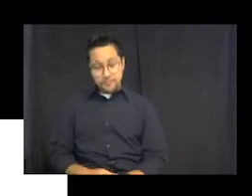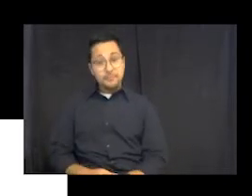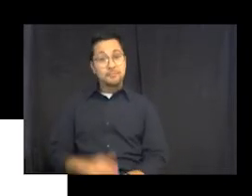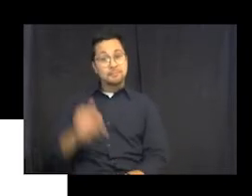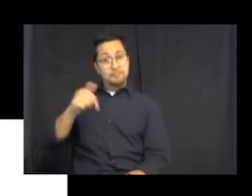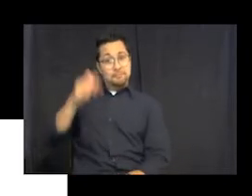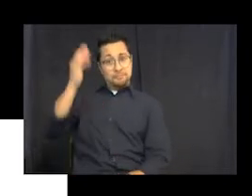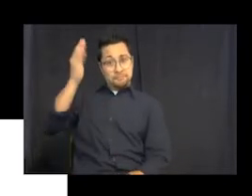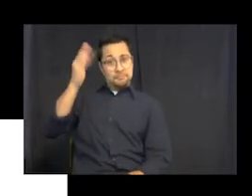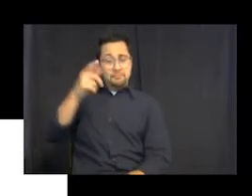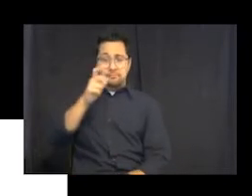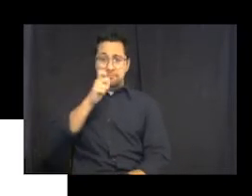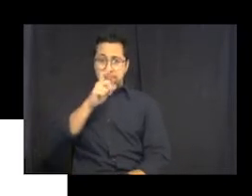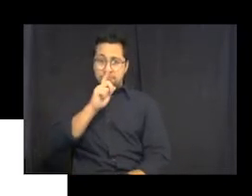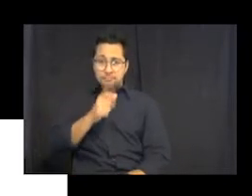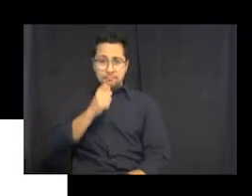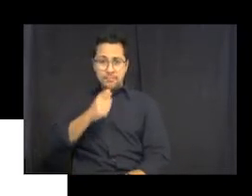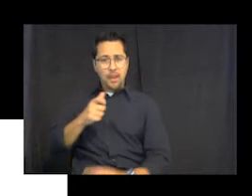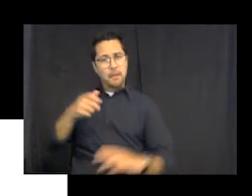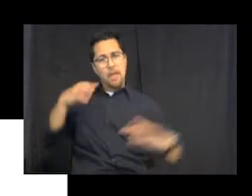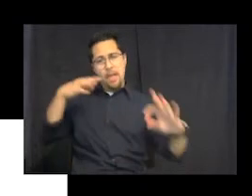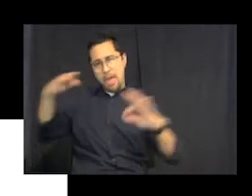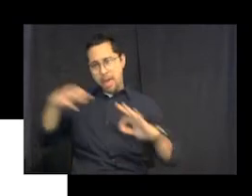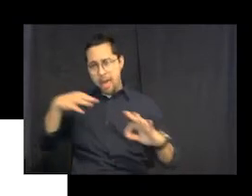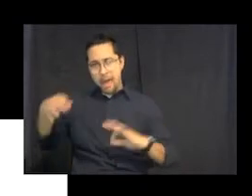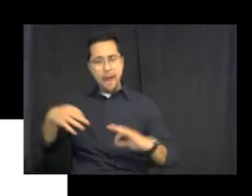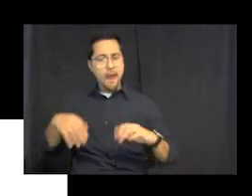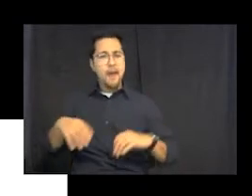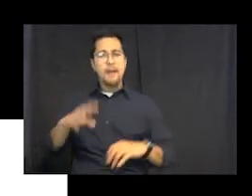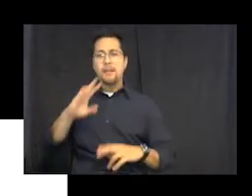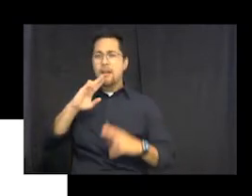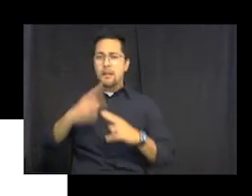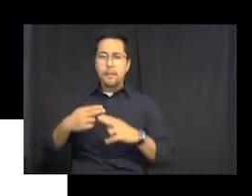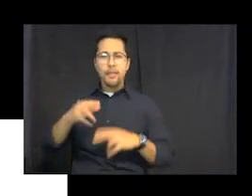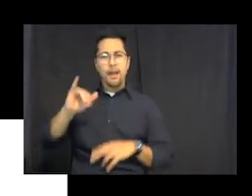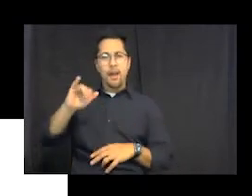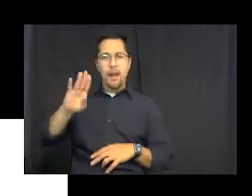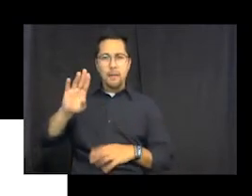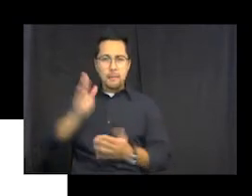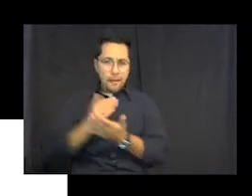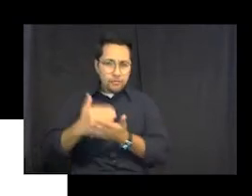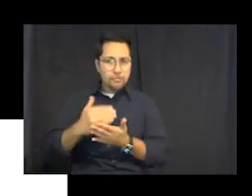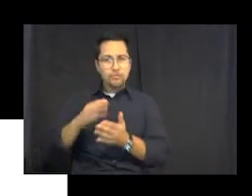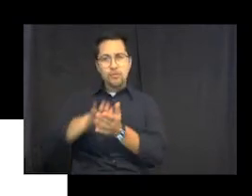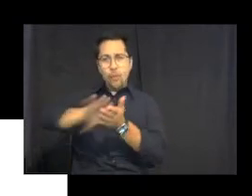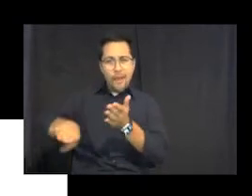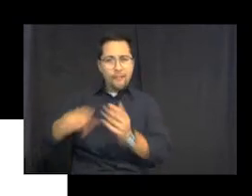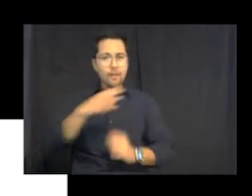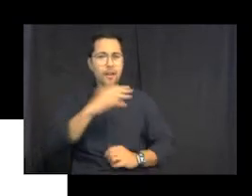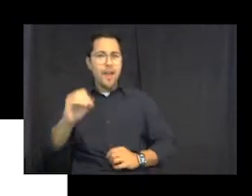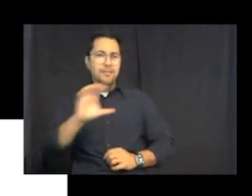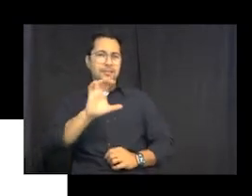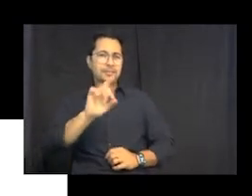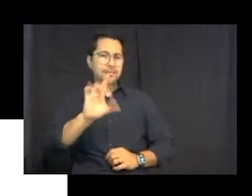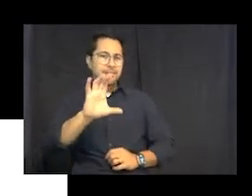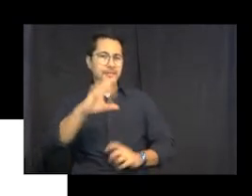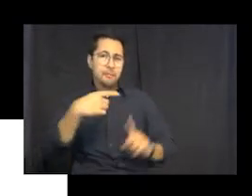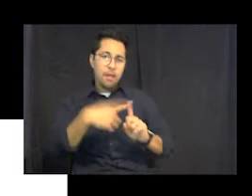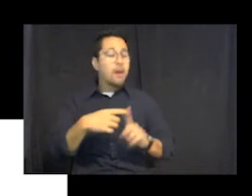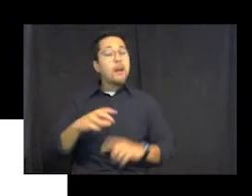this presentation is not going to be an instructional session on the iBudget waiver and CDC Plus, but we did want to